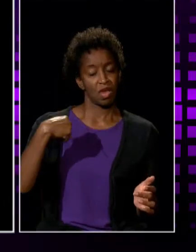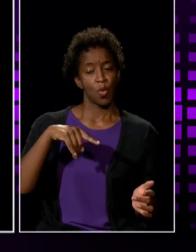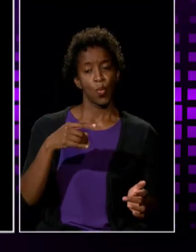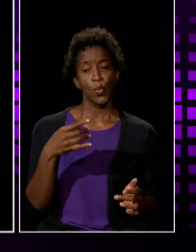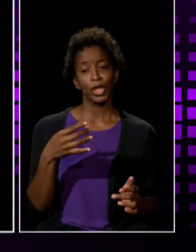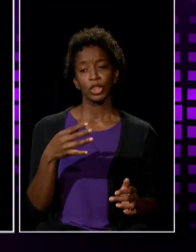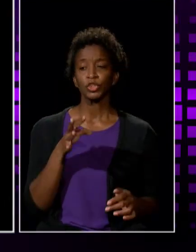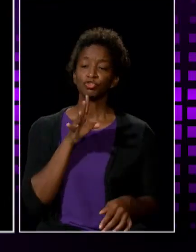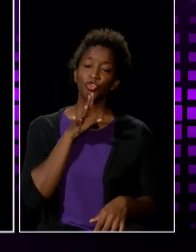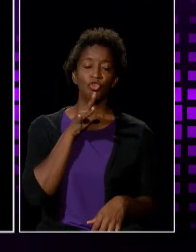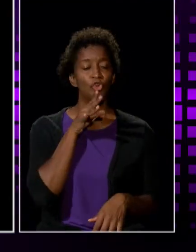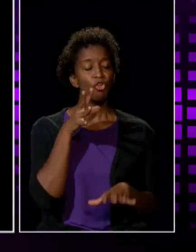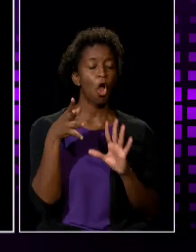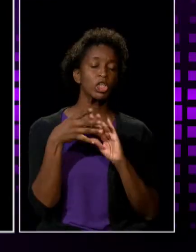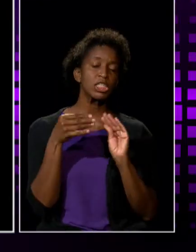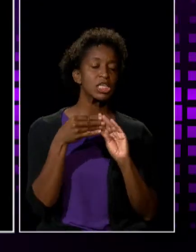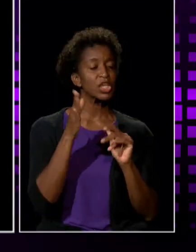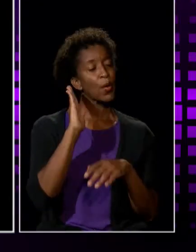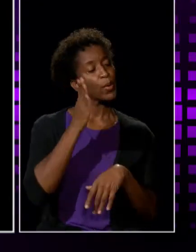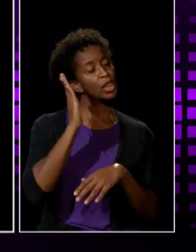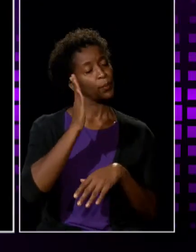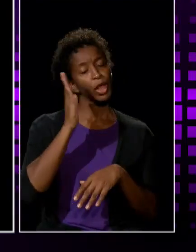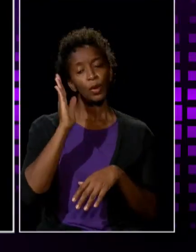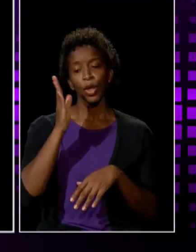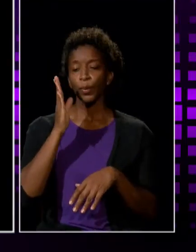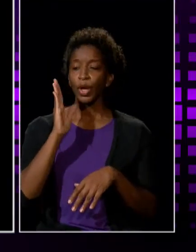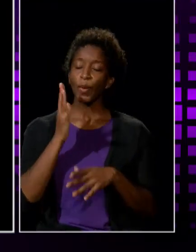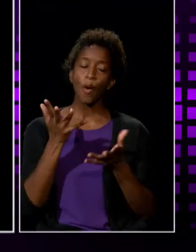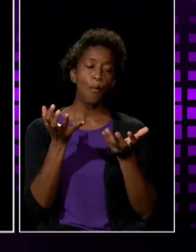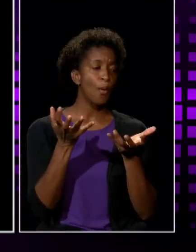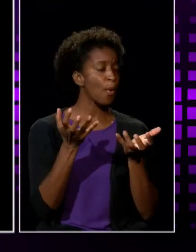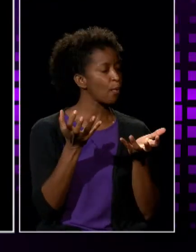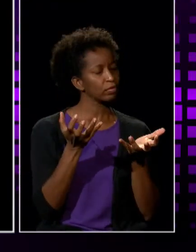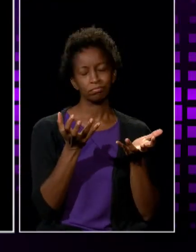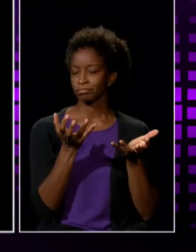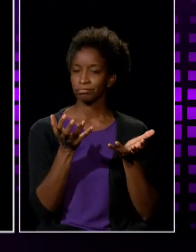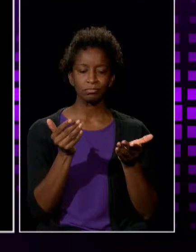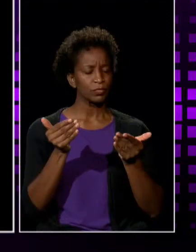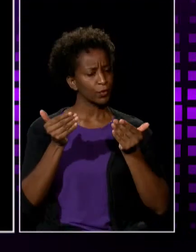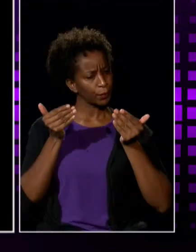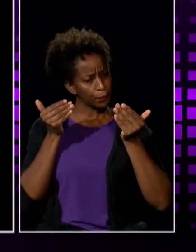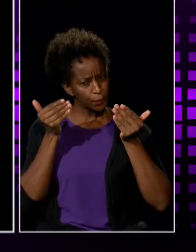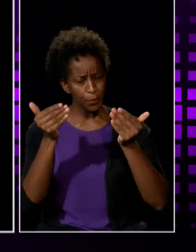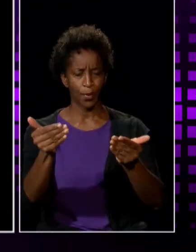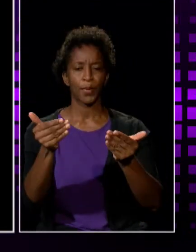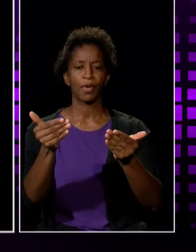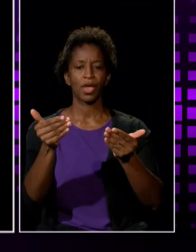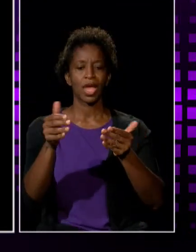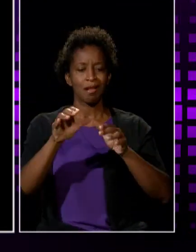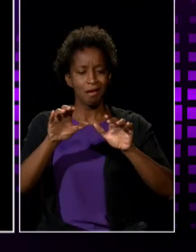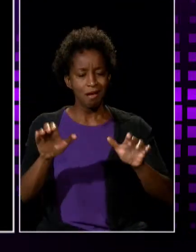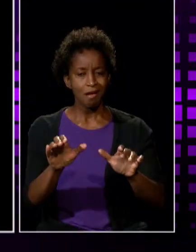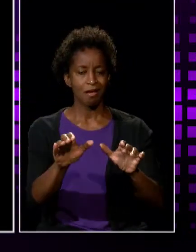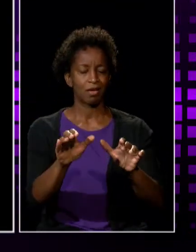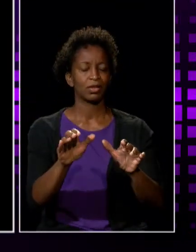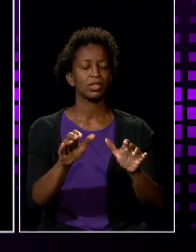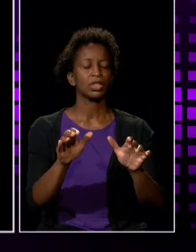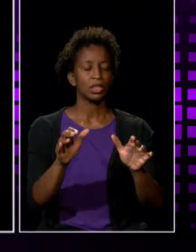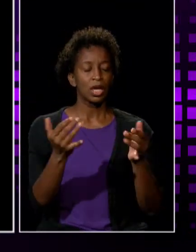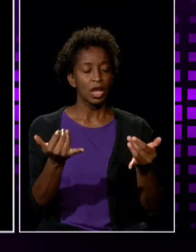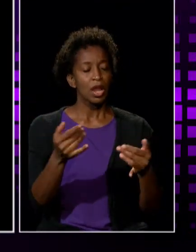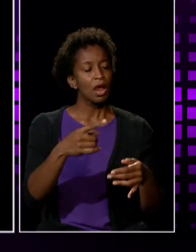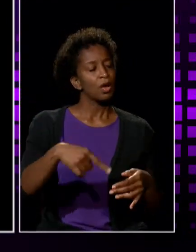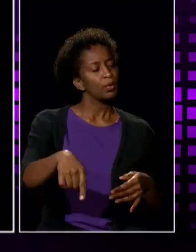actually putting things into action. And it shows that you, as an everyday citizen, you can now take matters